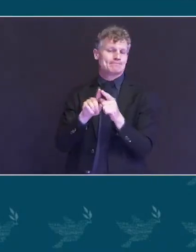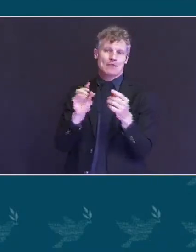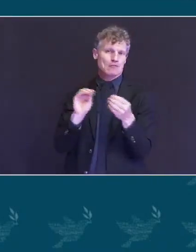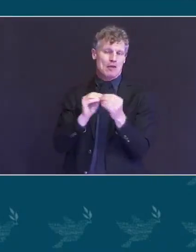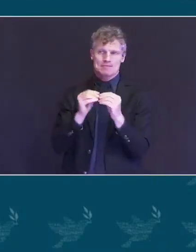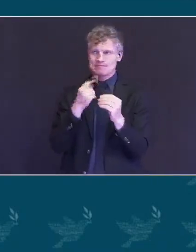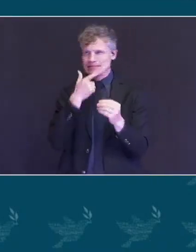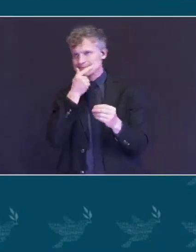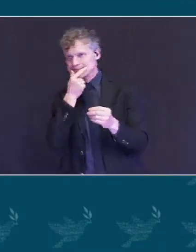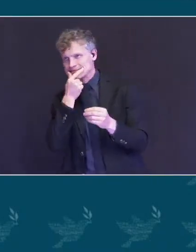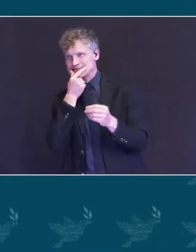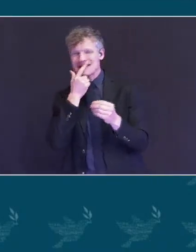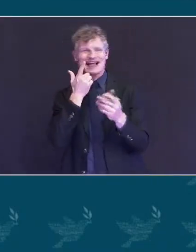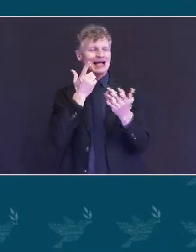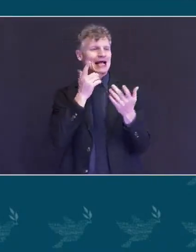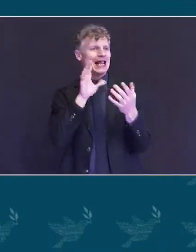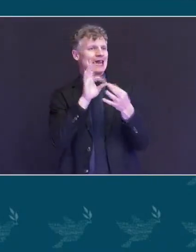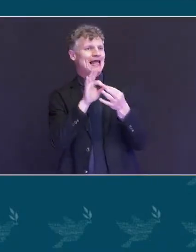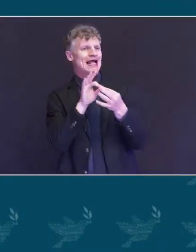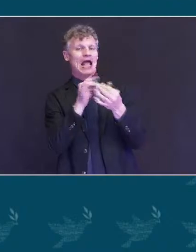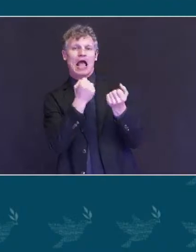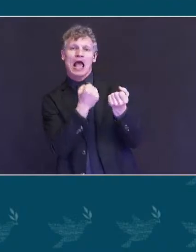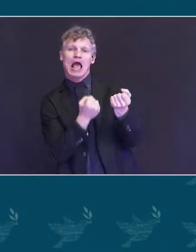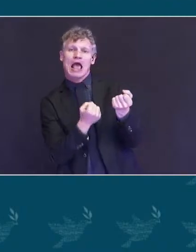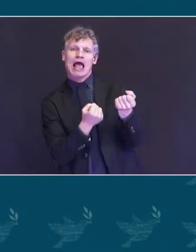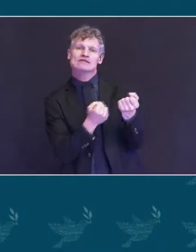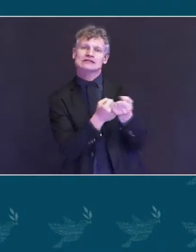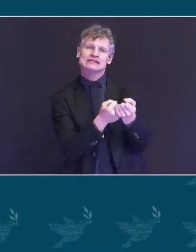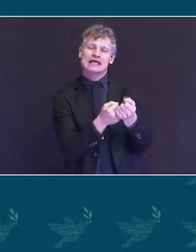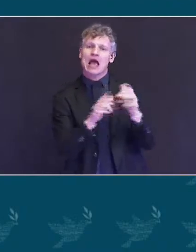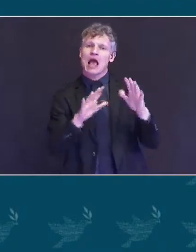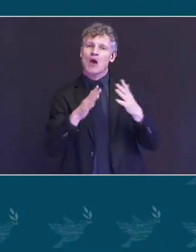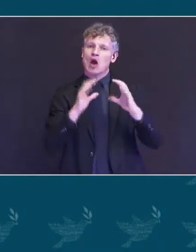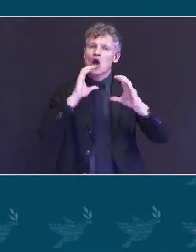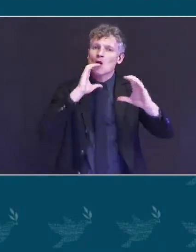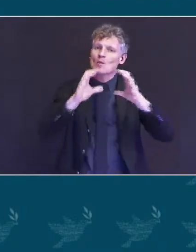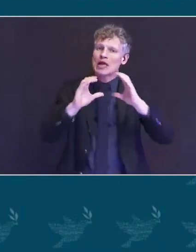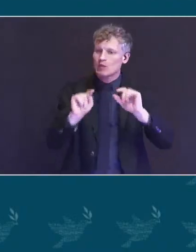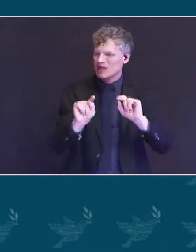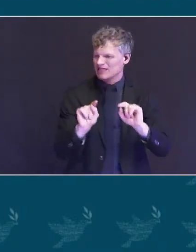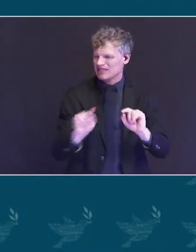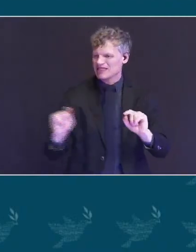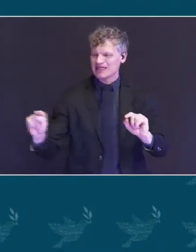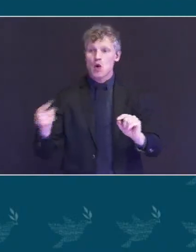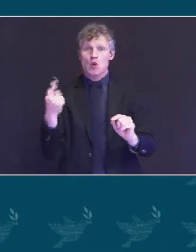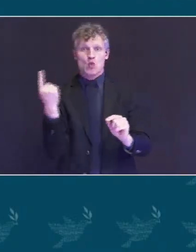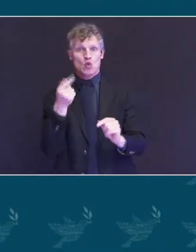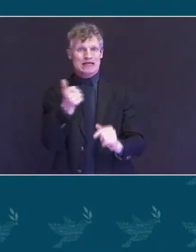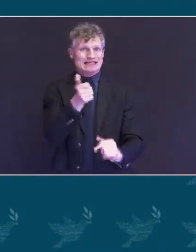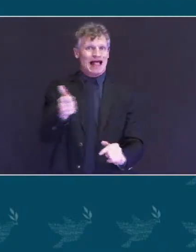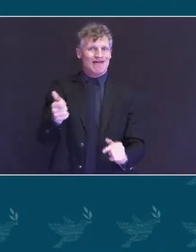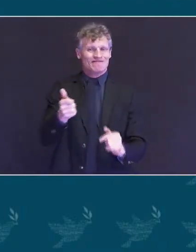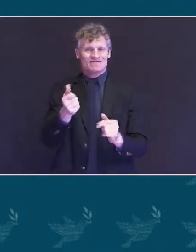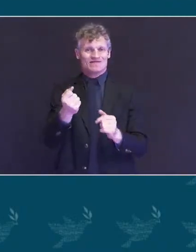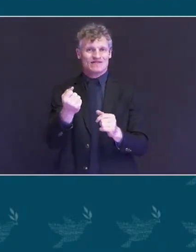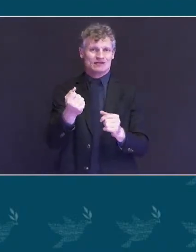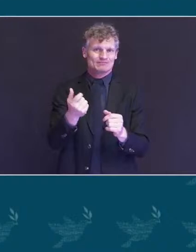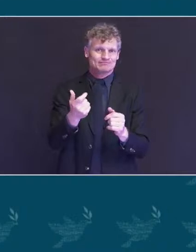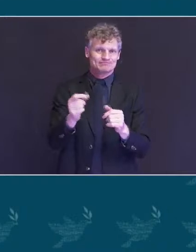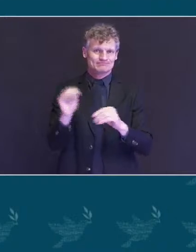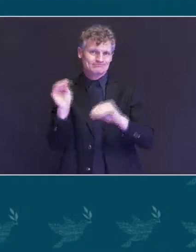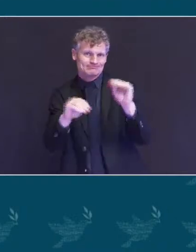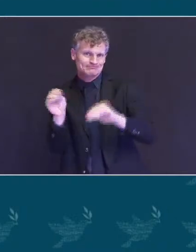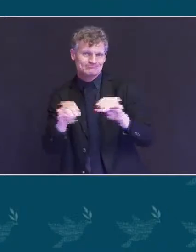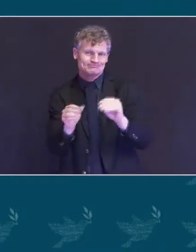advocacy, with communicating with the local communities that are developing books, getting into partnerships with government,